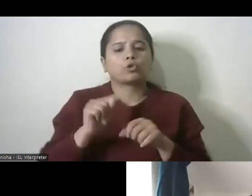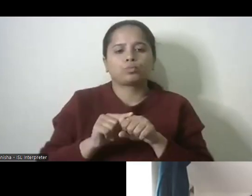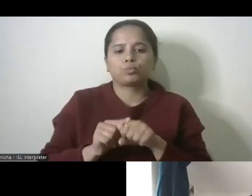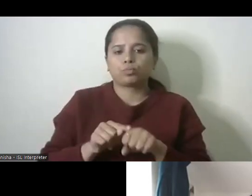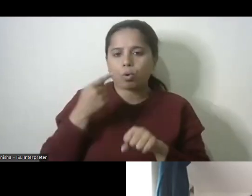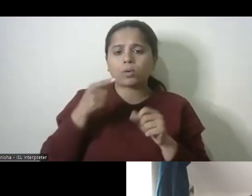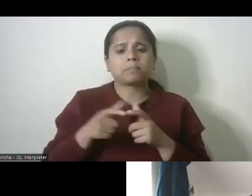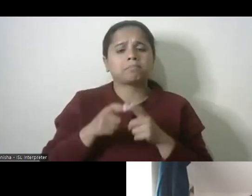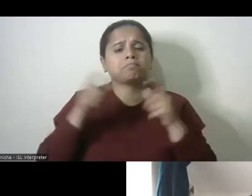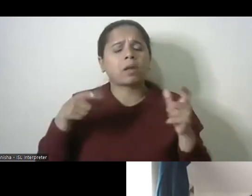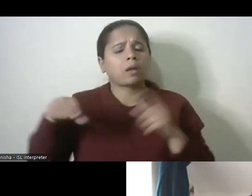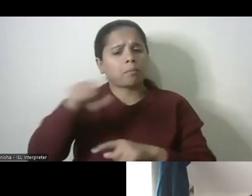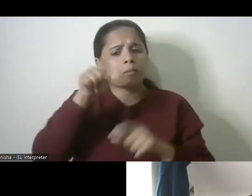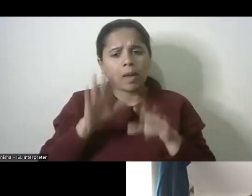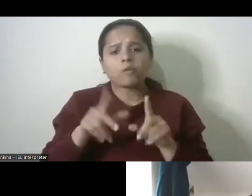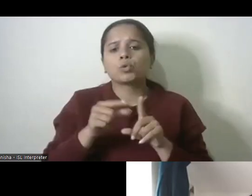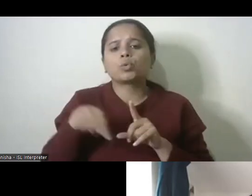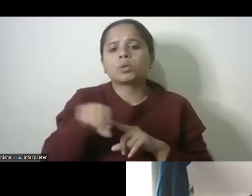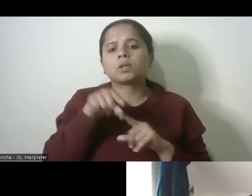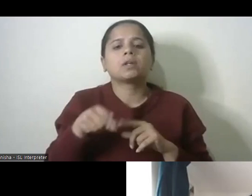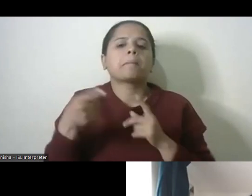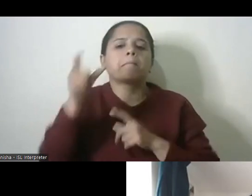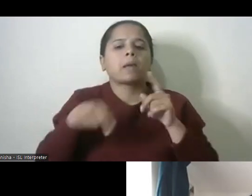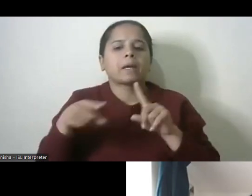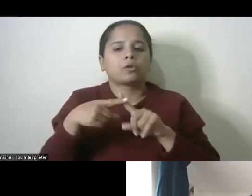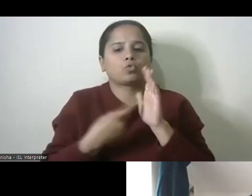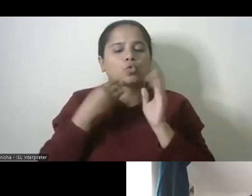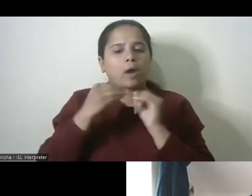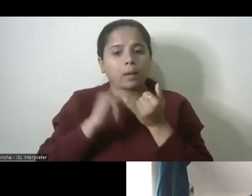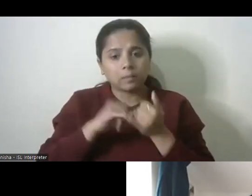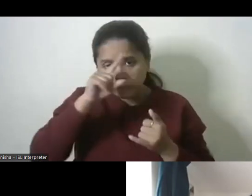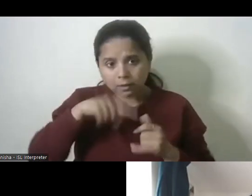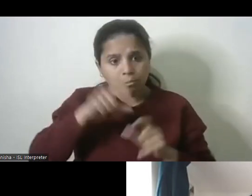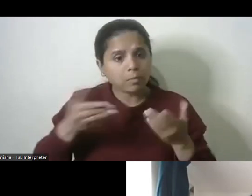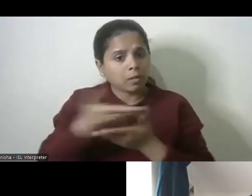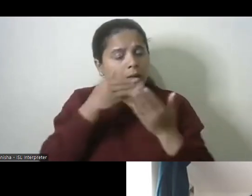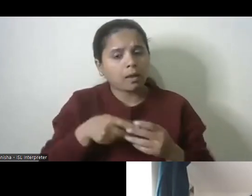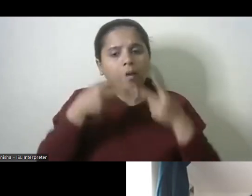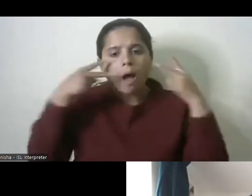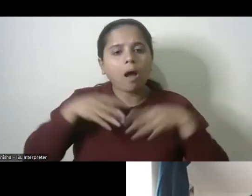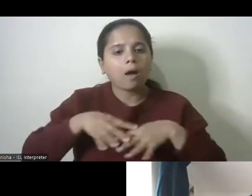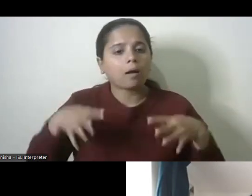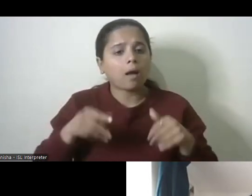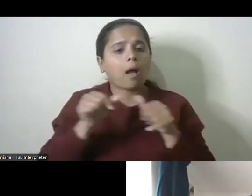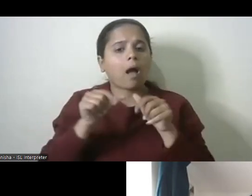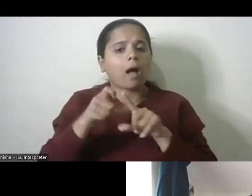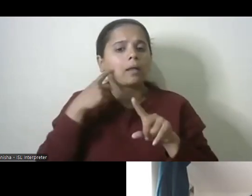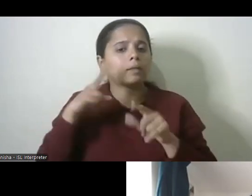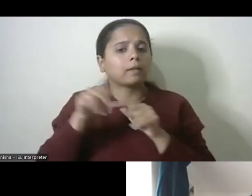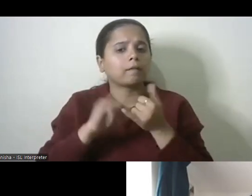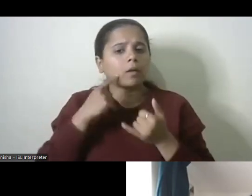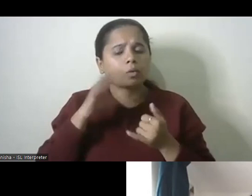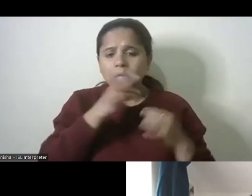is largely practiced among tribes. Considering Indian tribes, who are often called the Adivasis, they do not have a